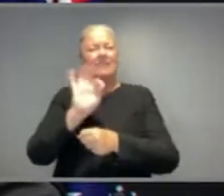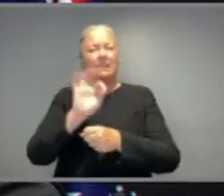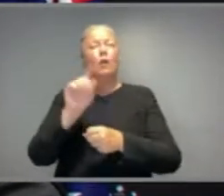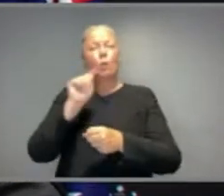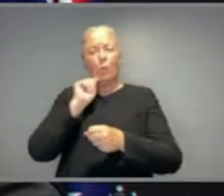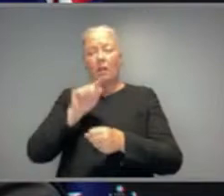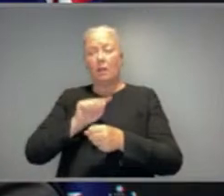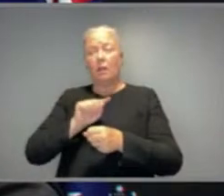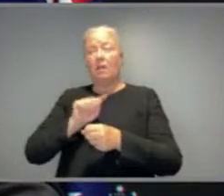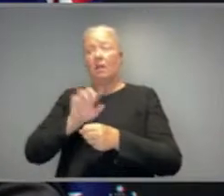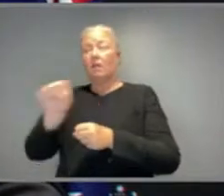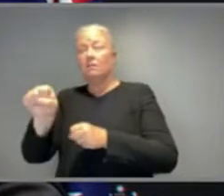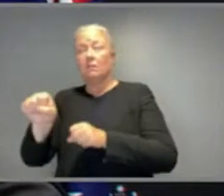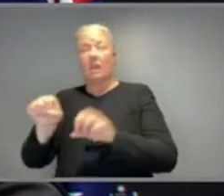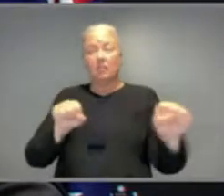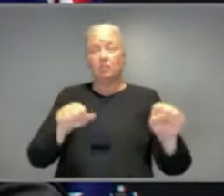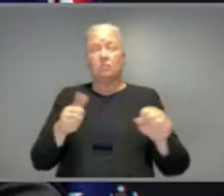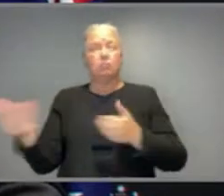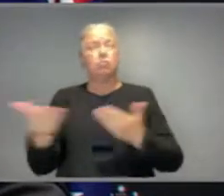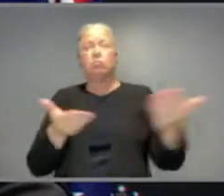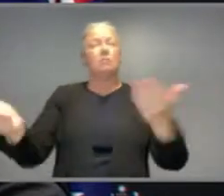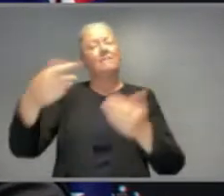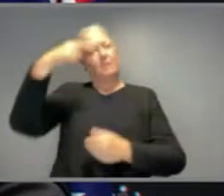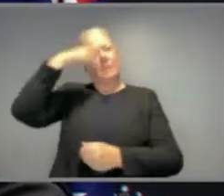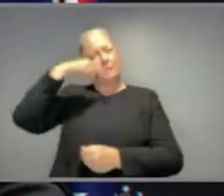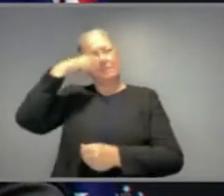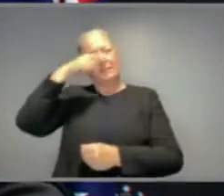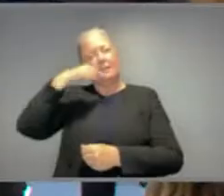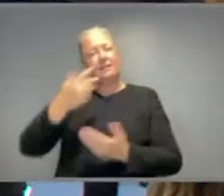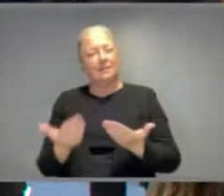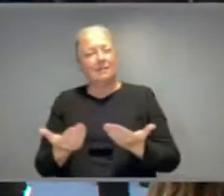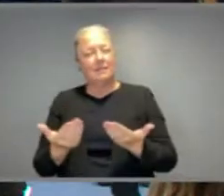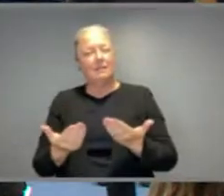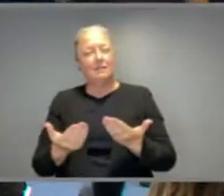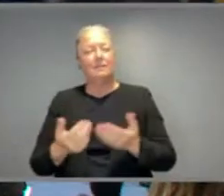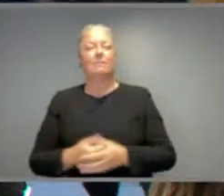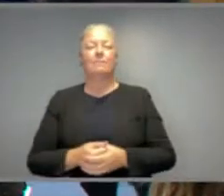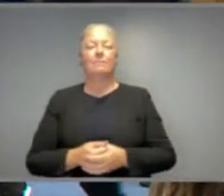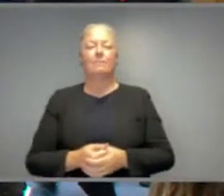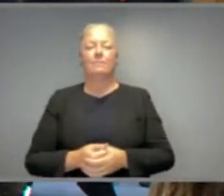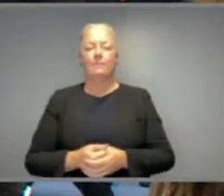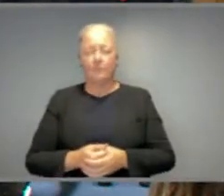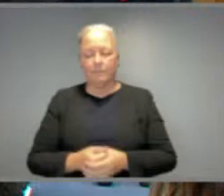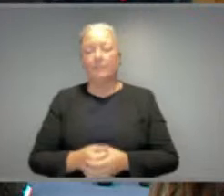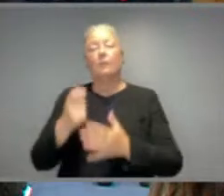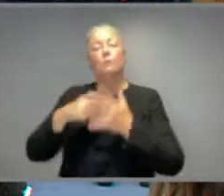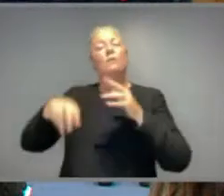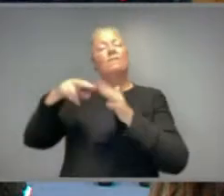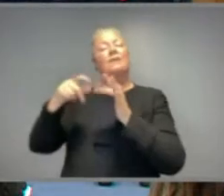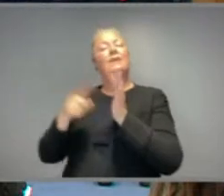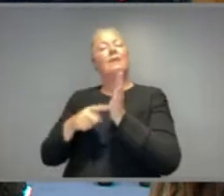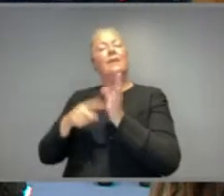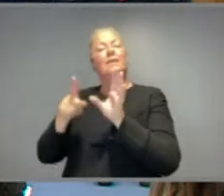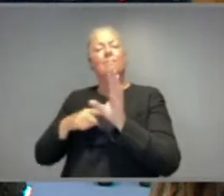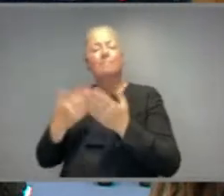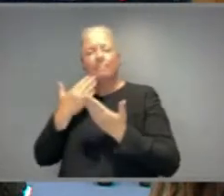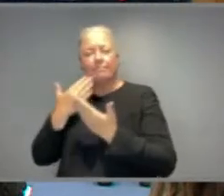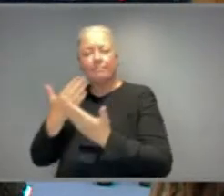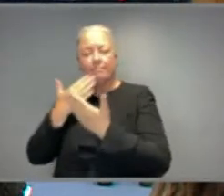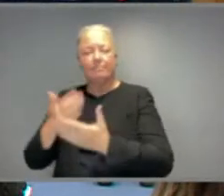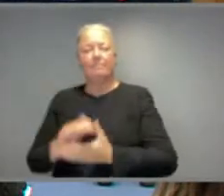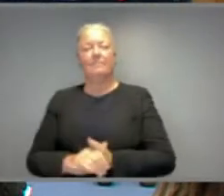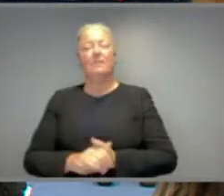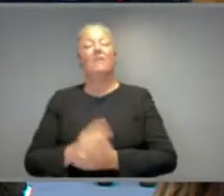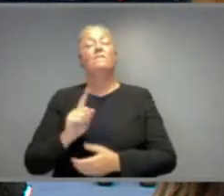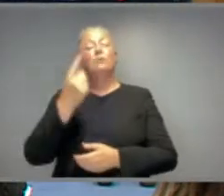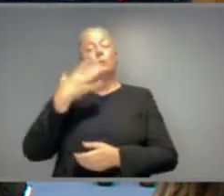to achieve, is the real goal here. But Professor Kelly? Thank you, PM. The point I was going to make firstly is that the